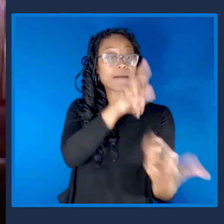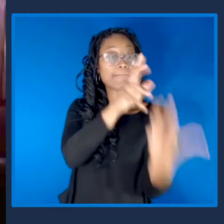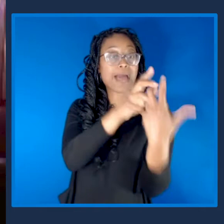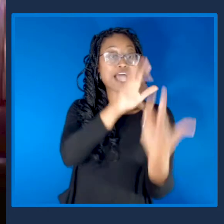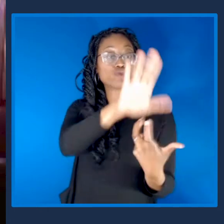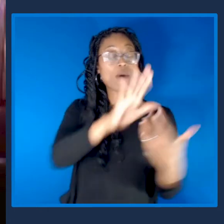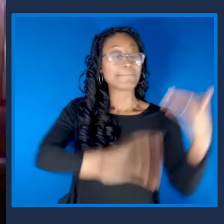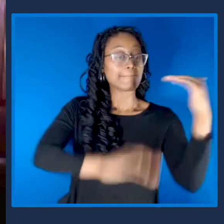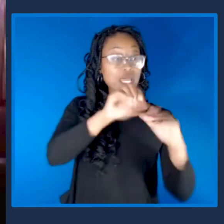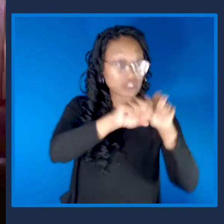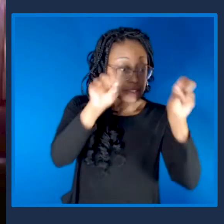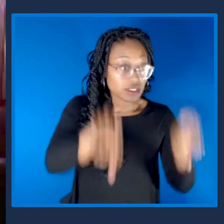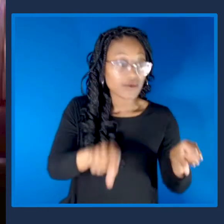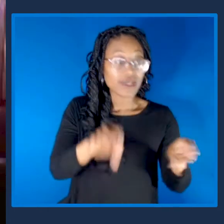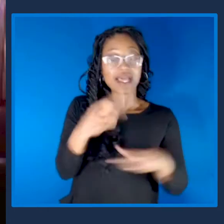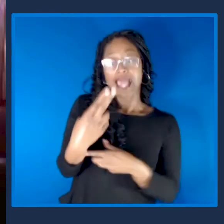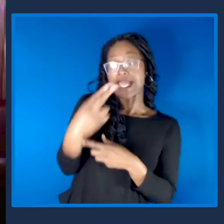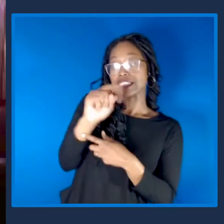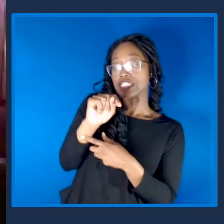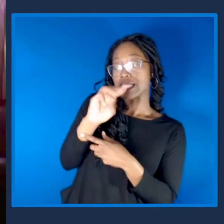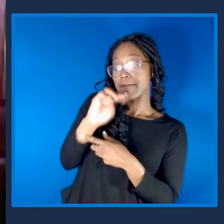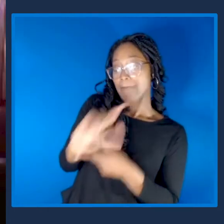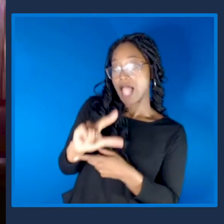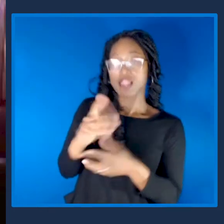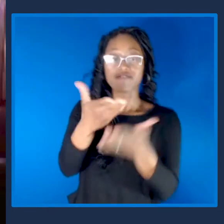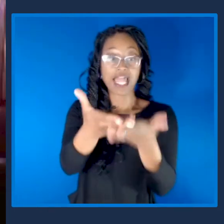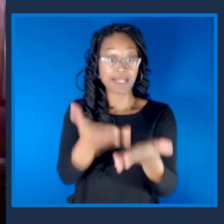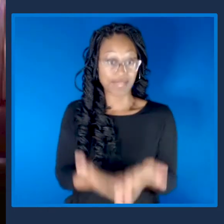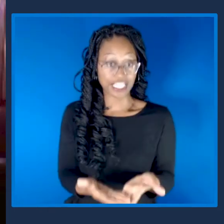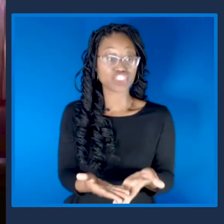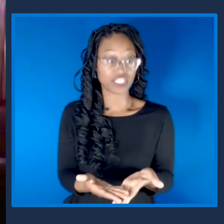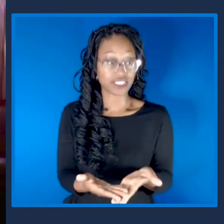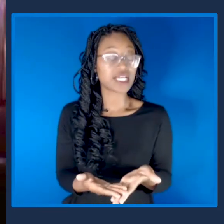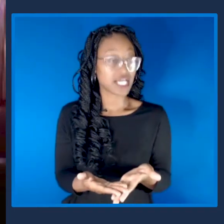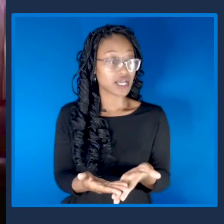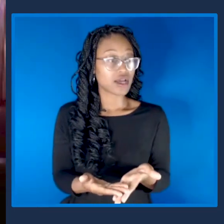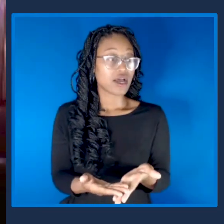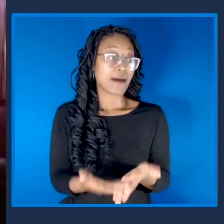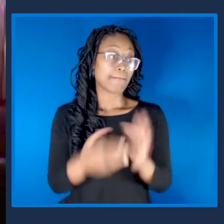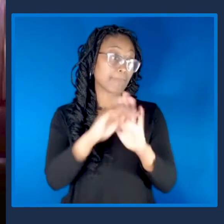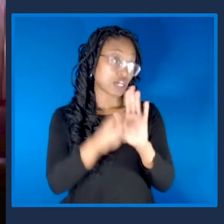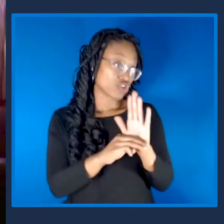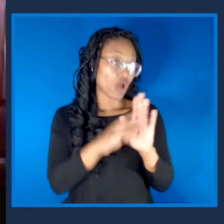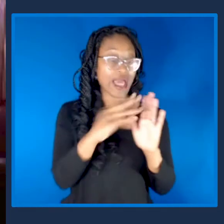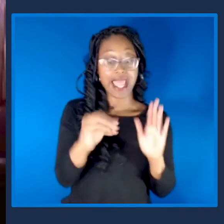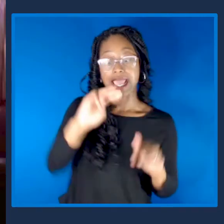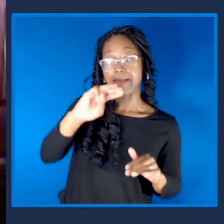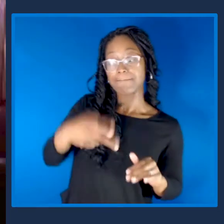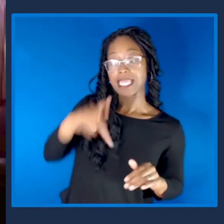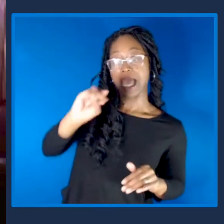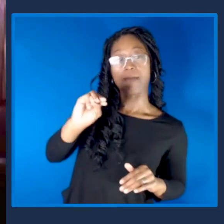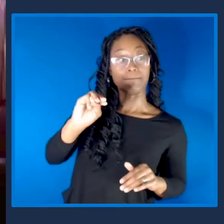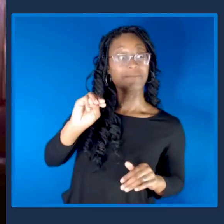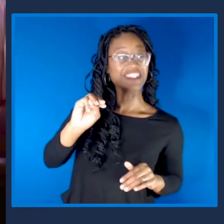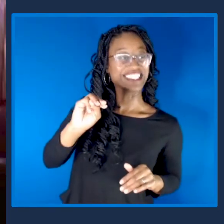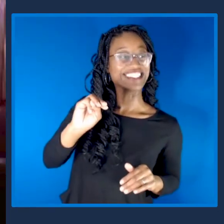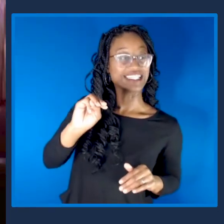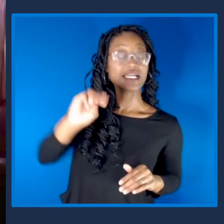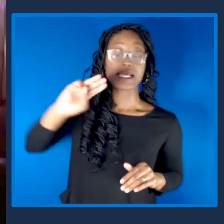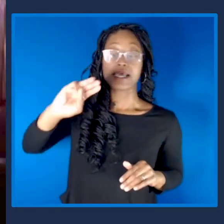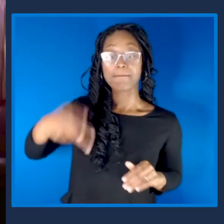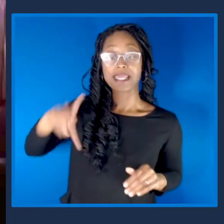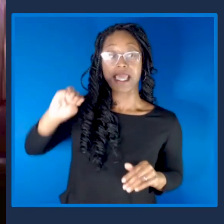For example, HTML validation module in NPM, in the NPM